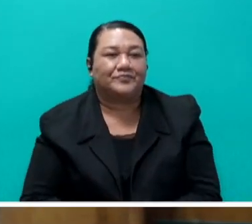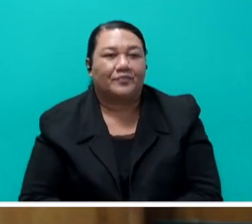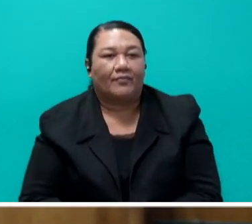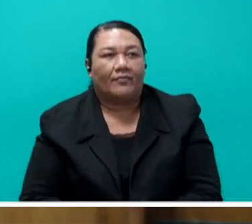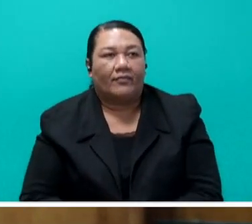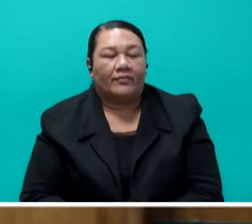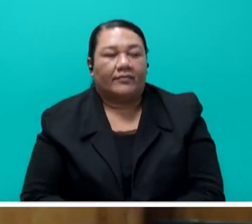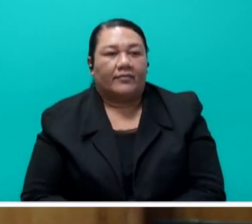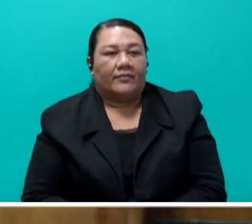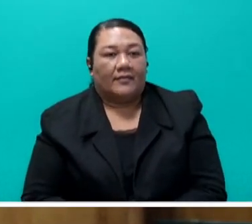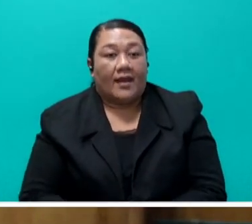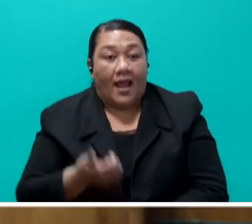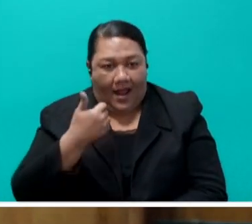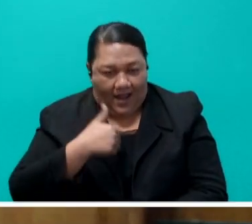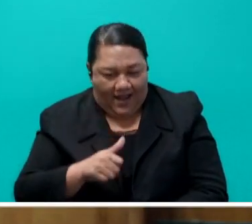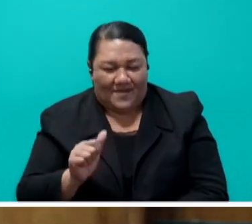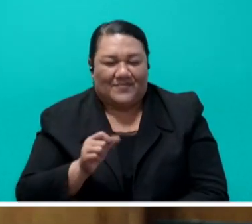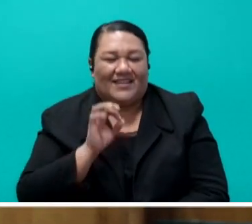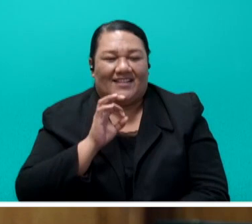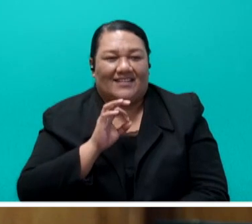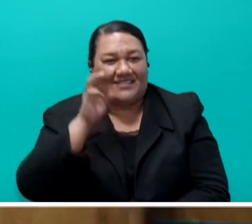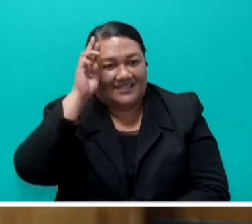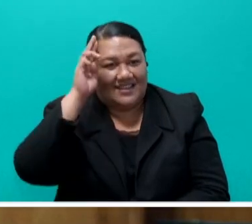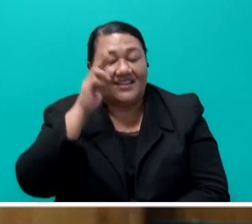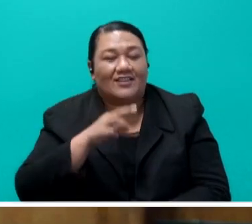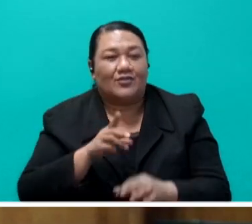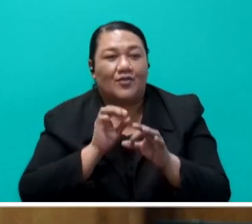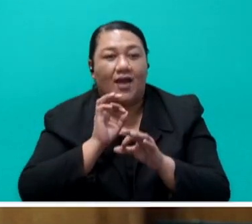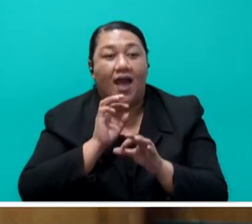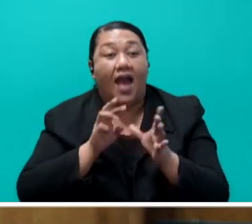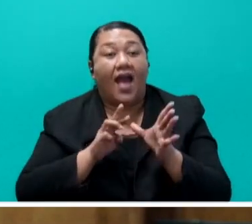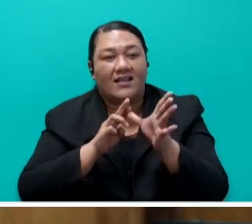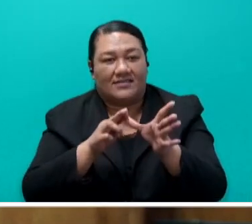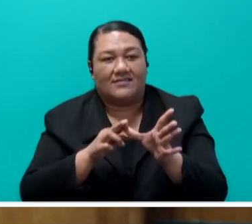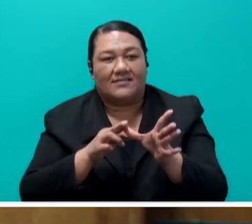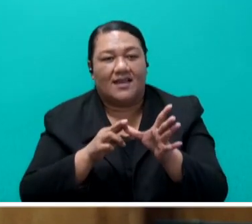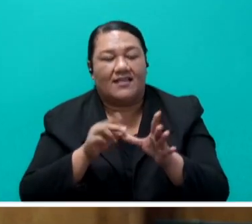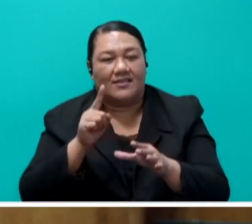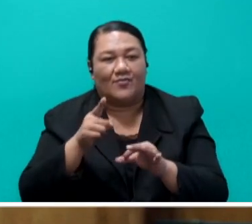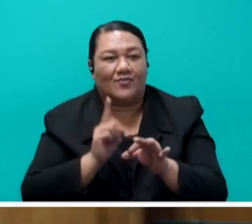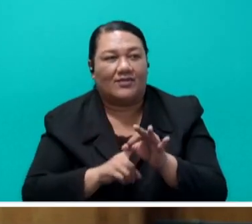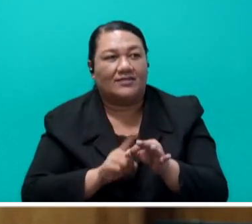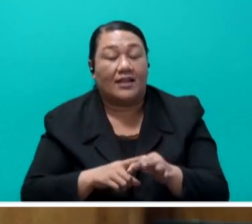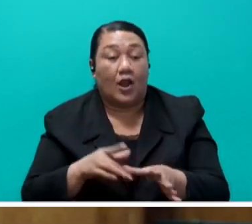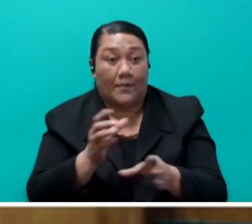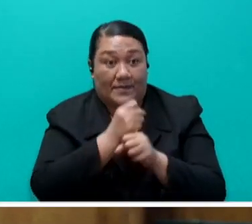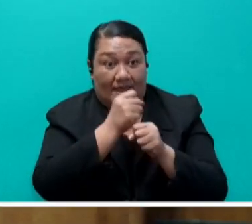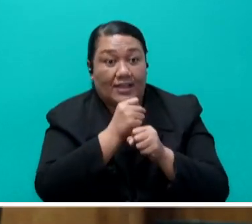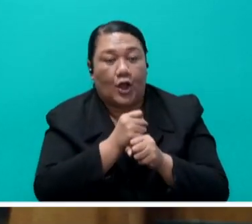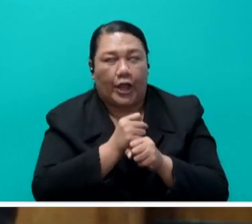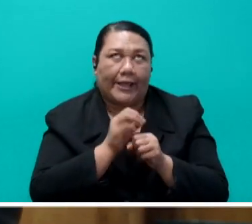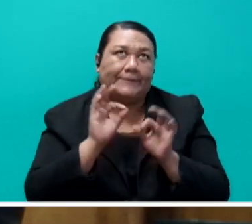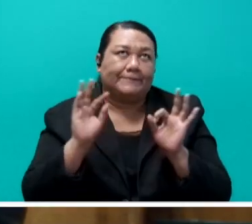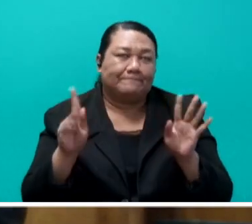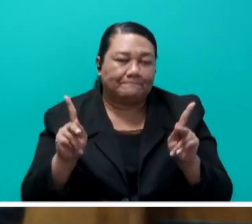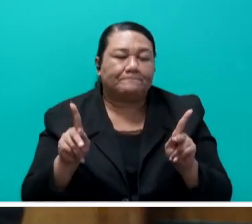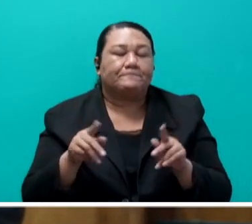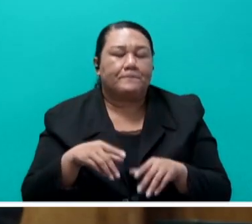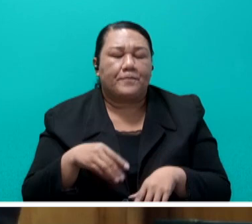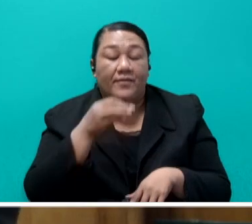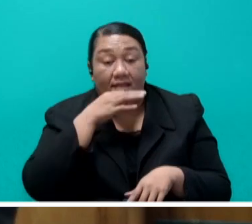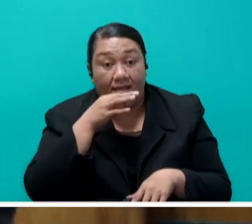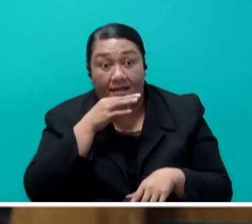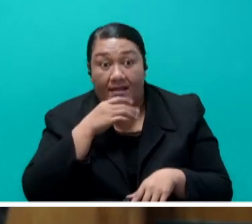So allow me to answer the question. I rise to provide updates on the Fiji's recent